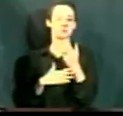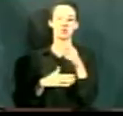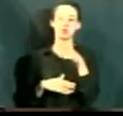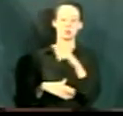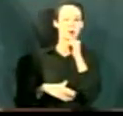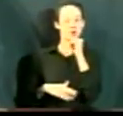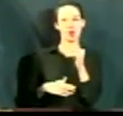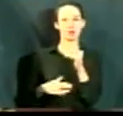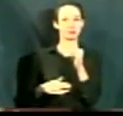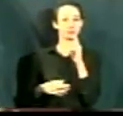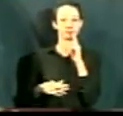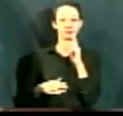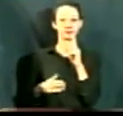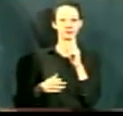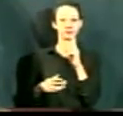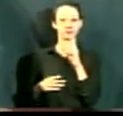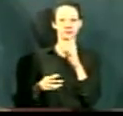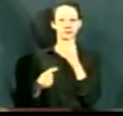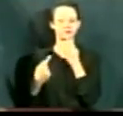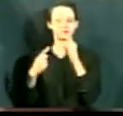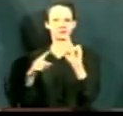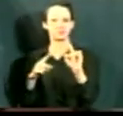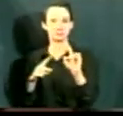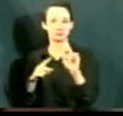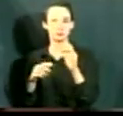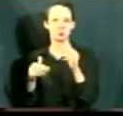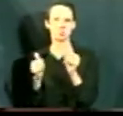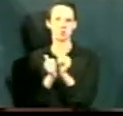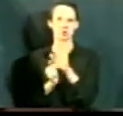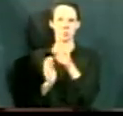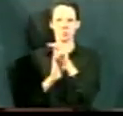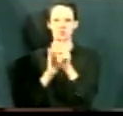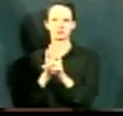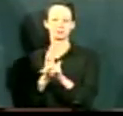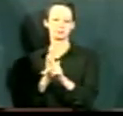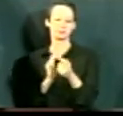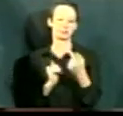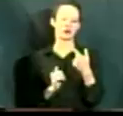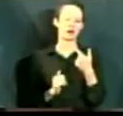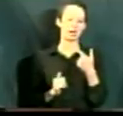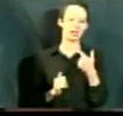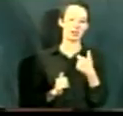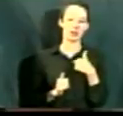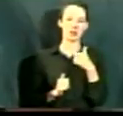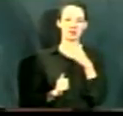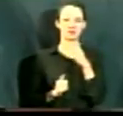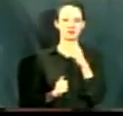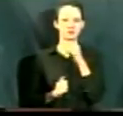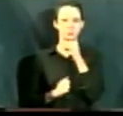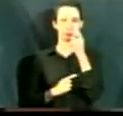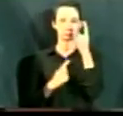you fulfill it, but I don't think I should have to be the one to fulfill this.